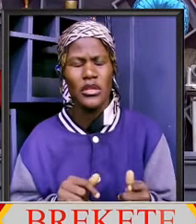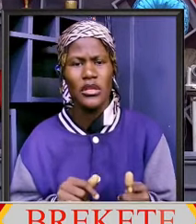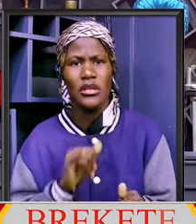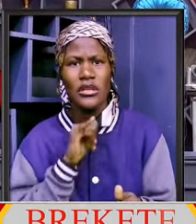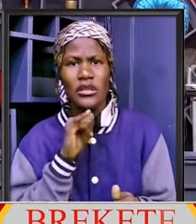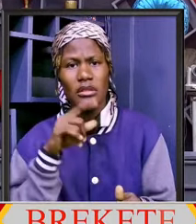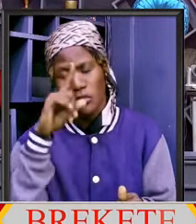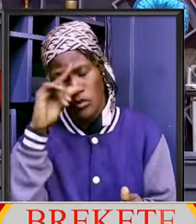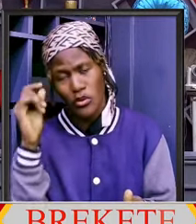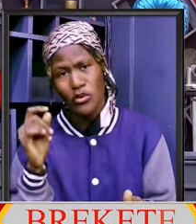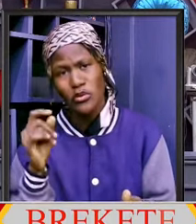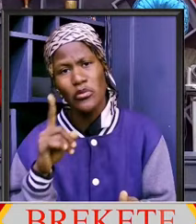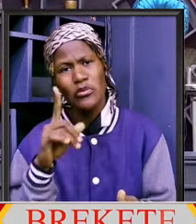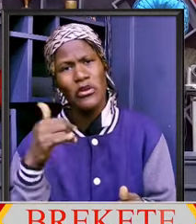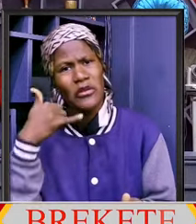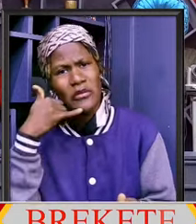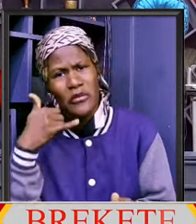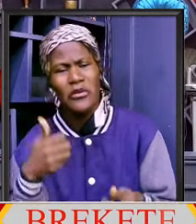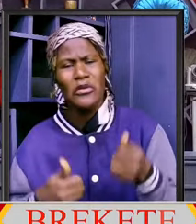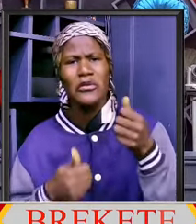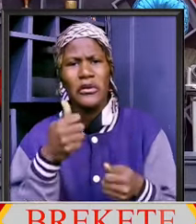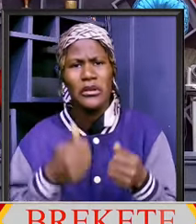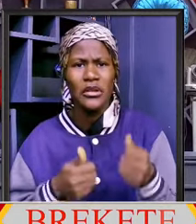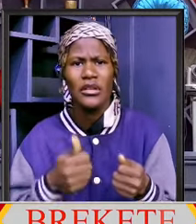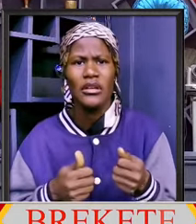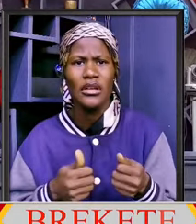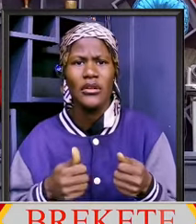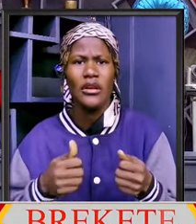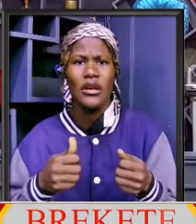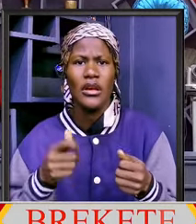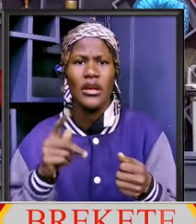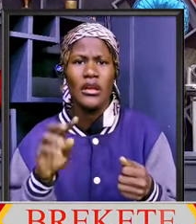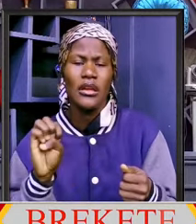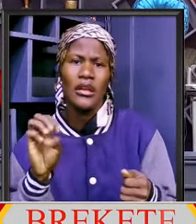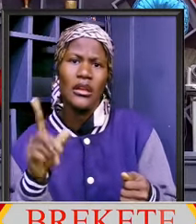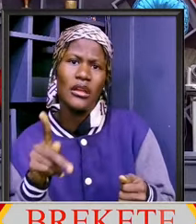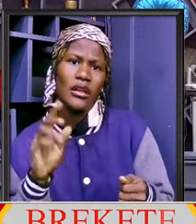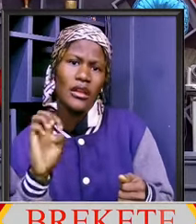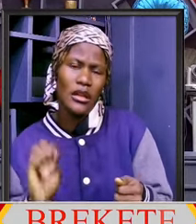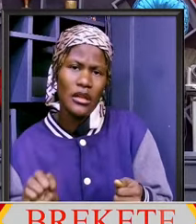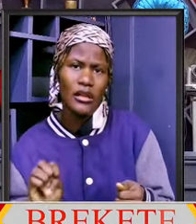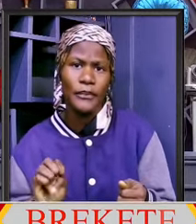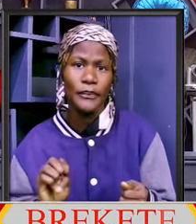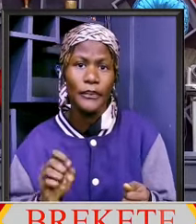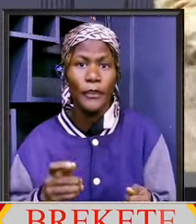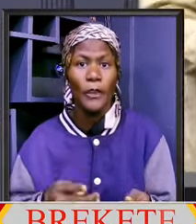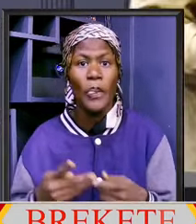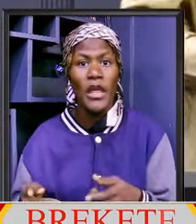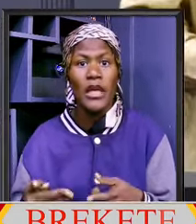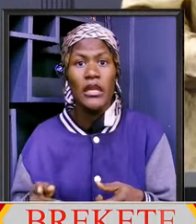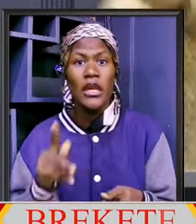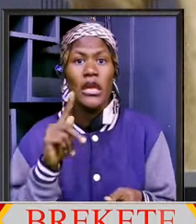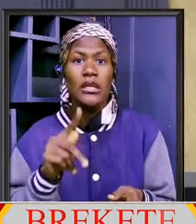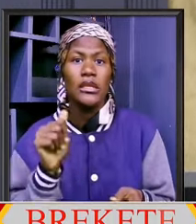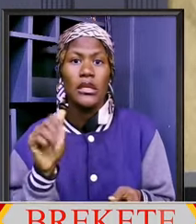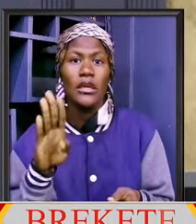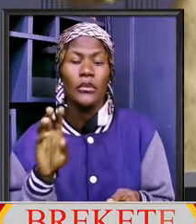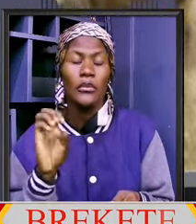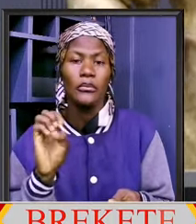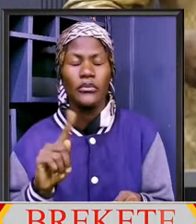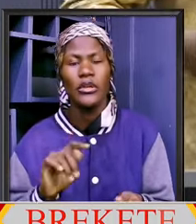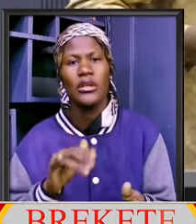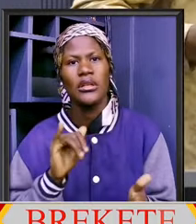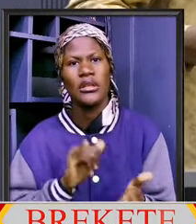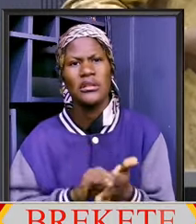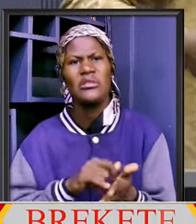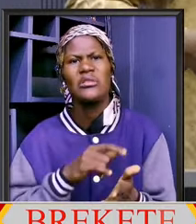one Okada when he they ride. Because people where they thief Okada and keke napep. Now, this cable where them they use the kill dog for Plateau and Southern